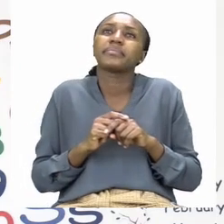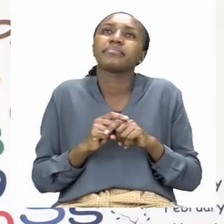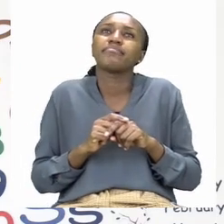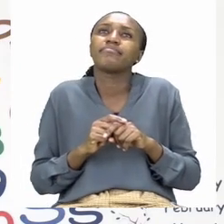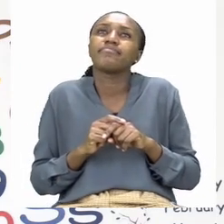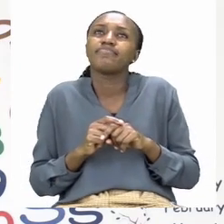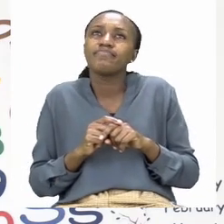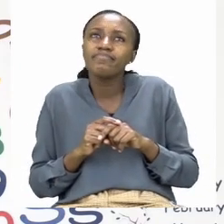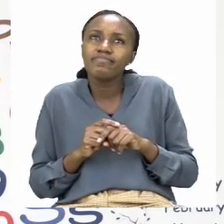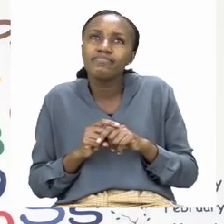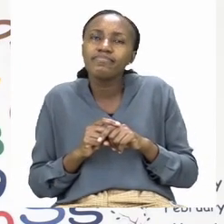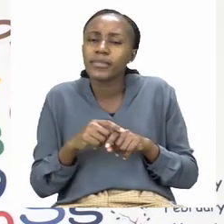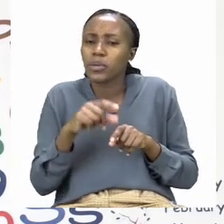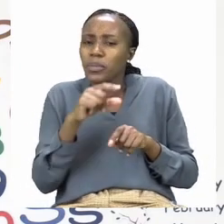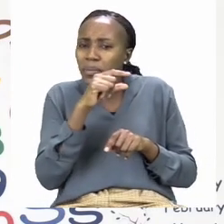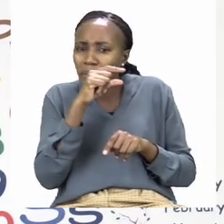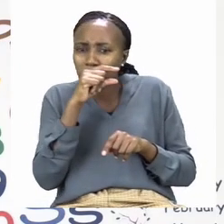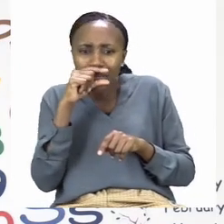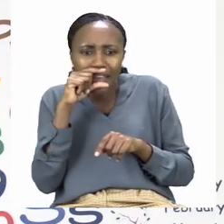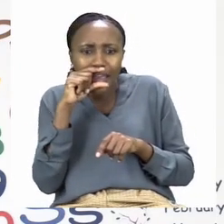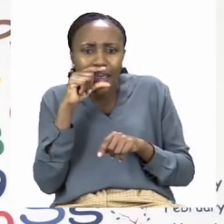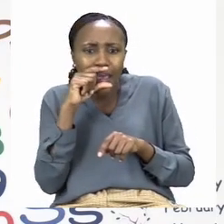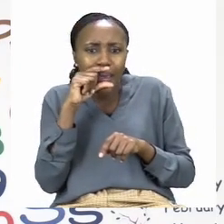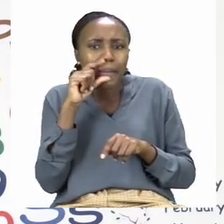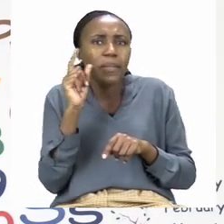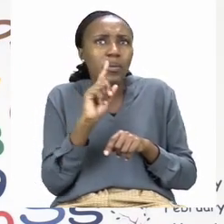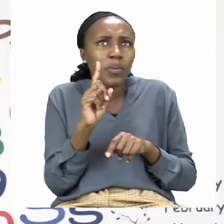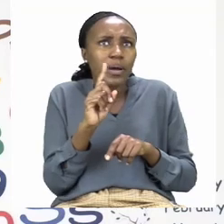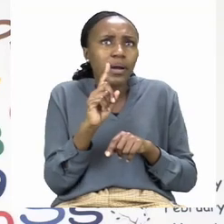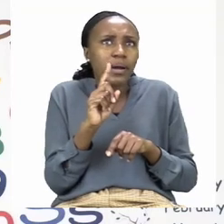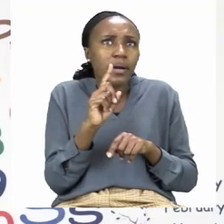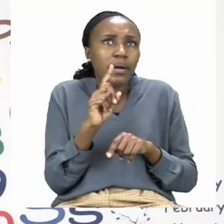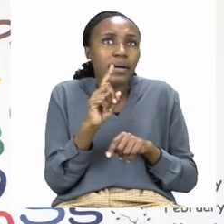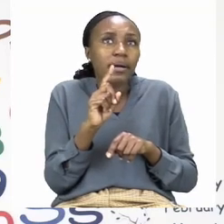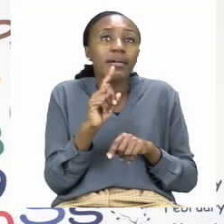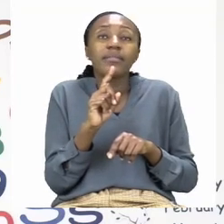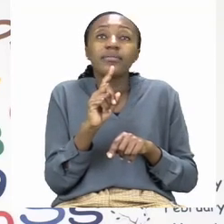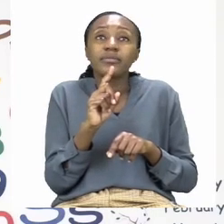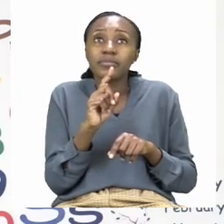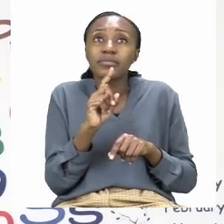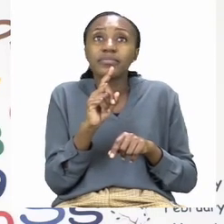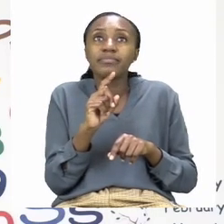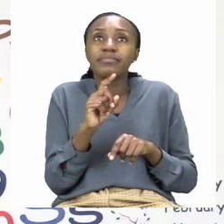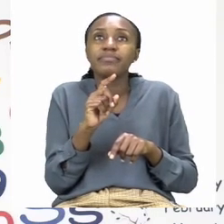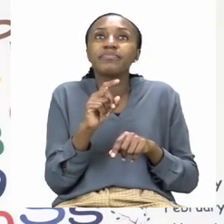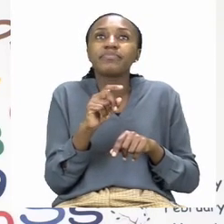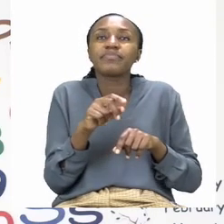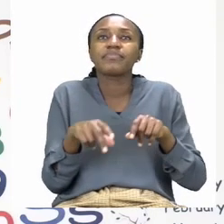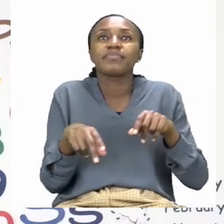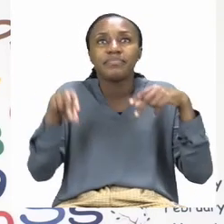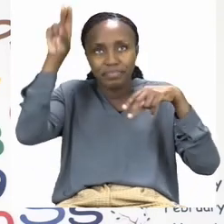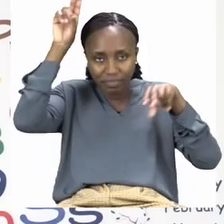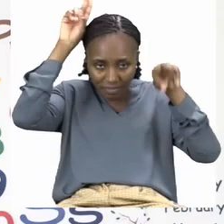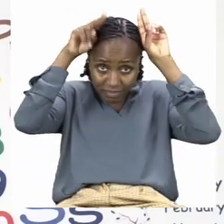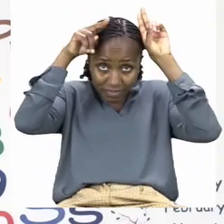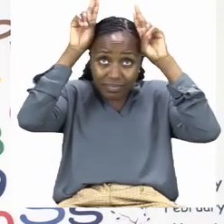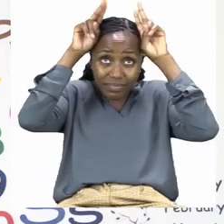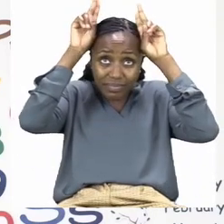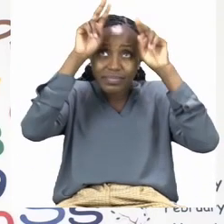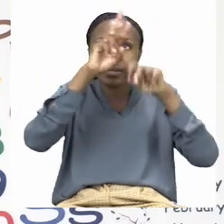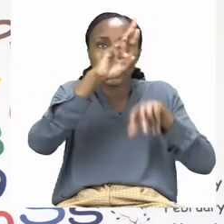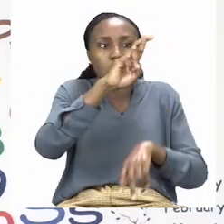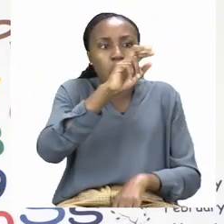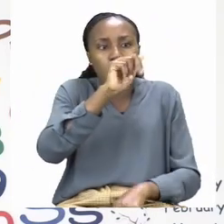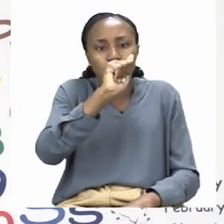the naming verb. So here, or the naming word here is the word